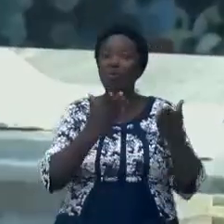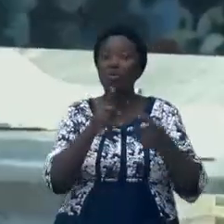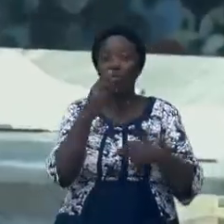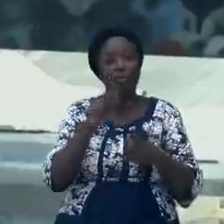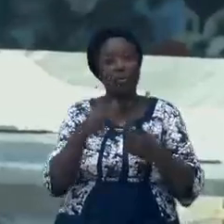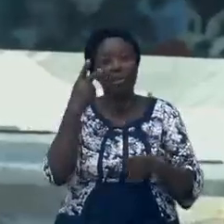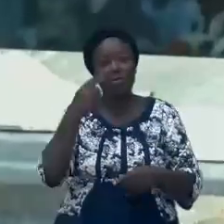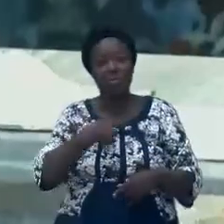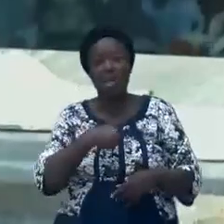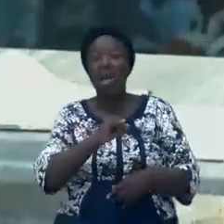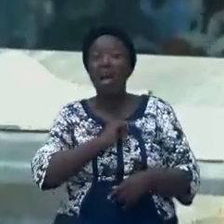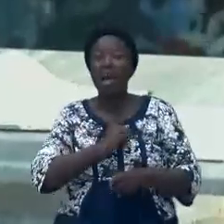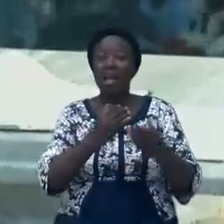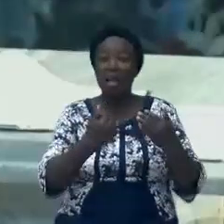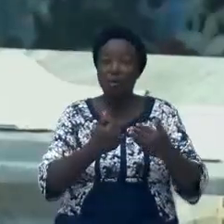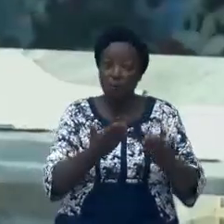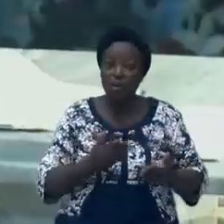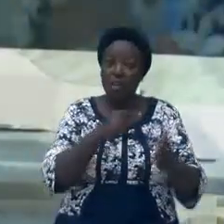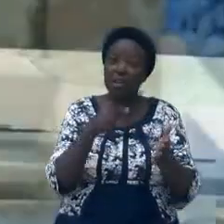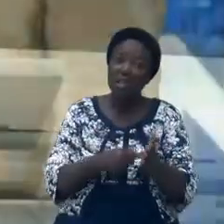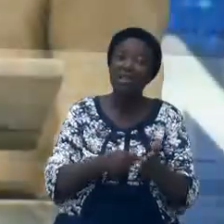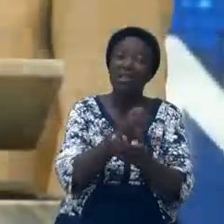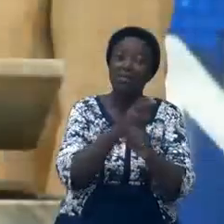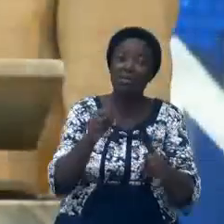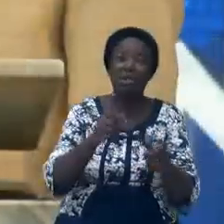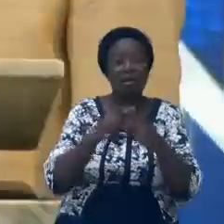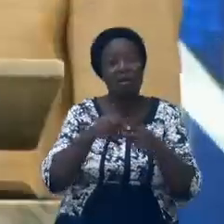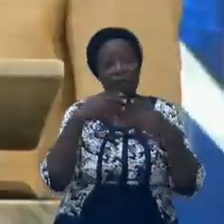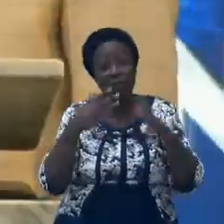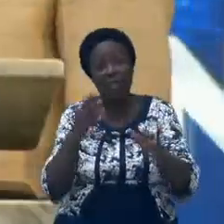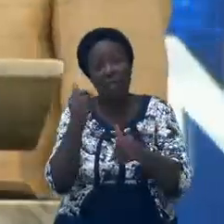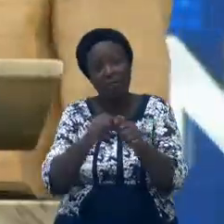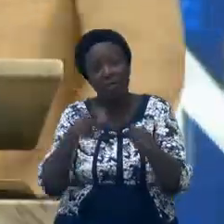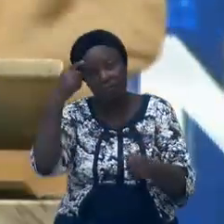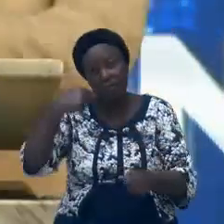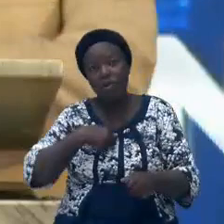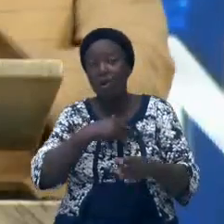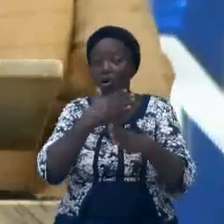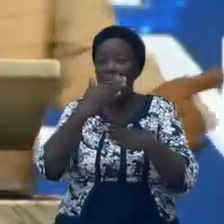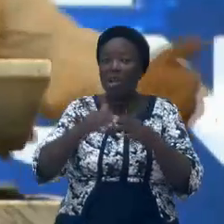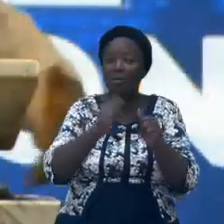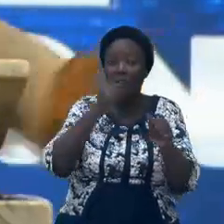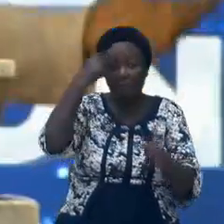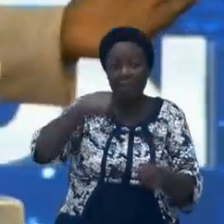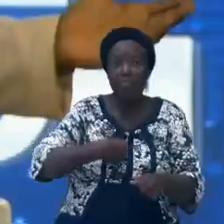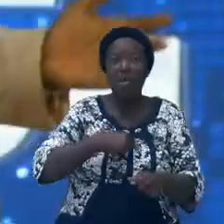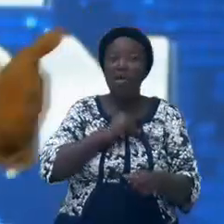I want you to see me. I want this salvation. You have accomplished it for me. And you have given everything. You've